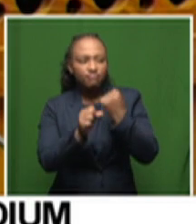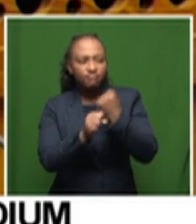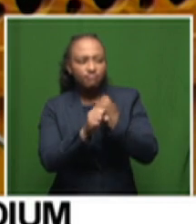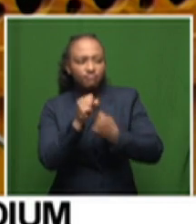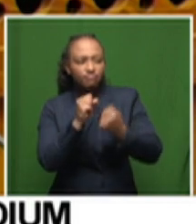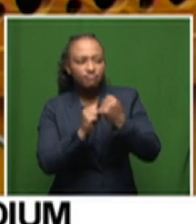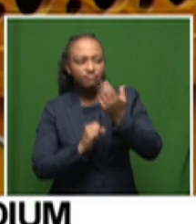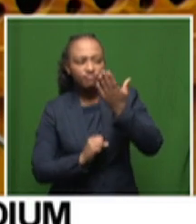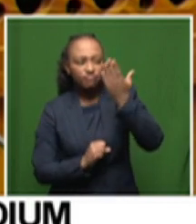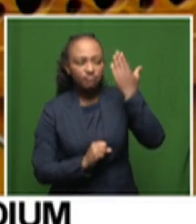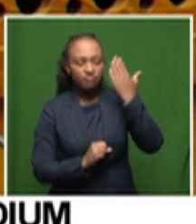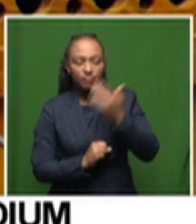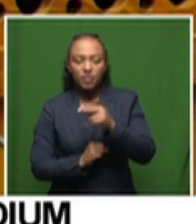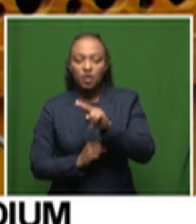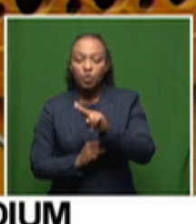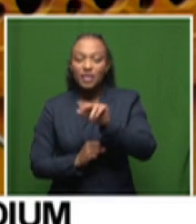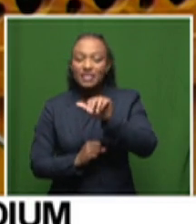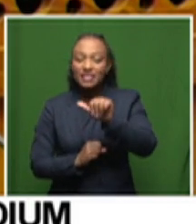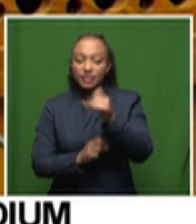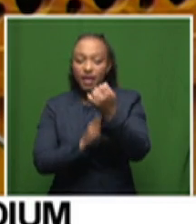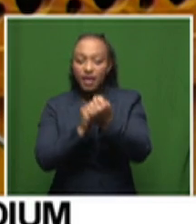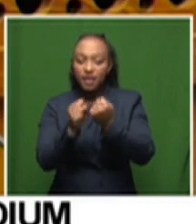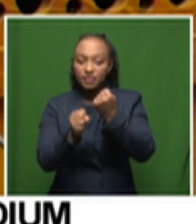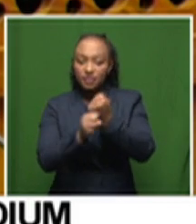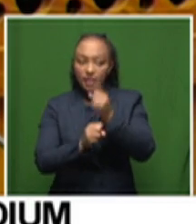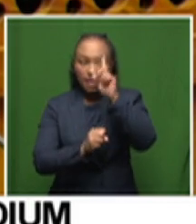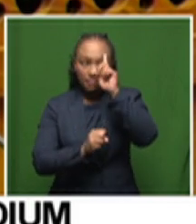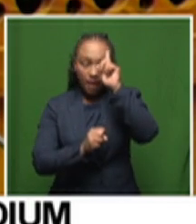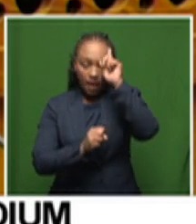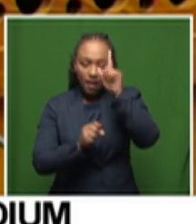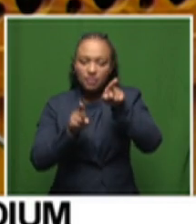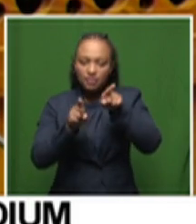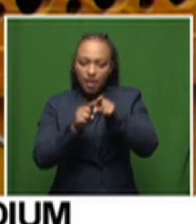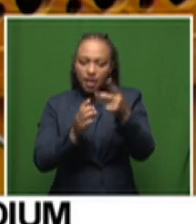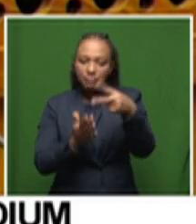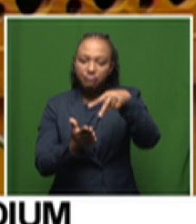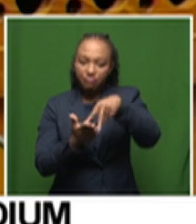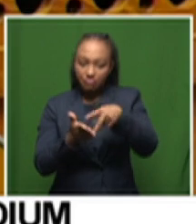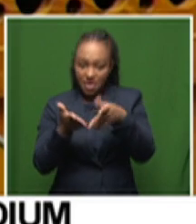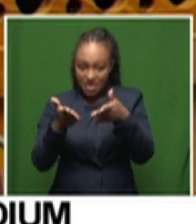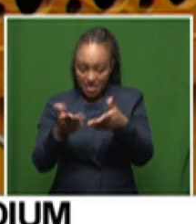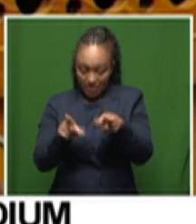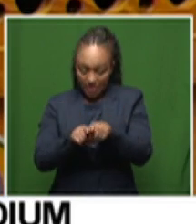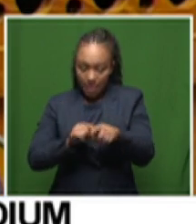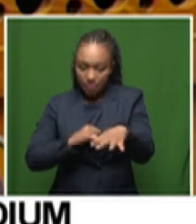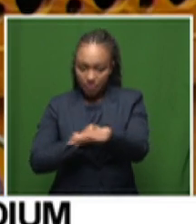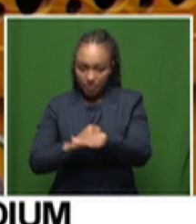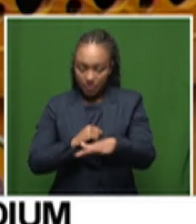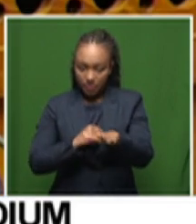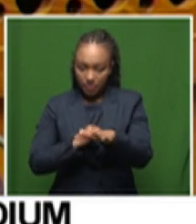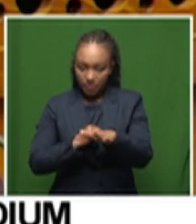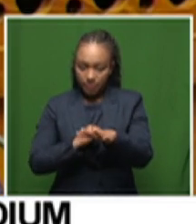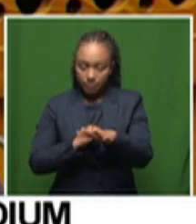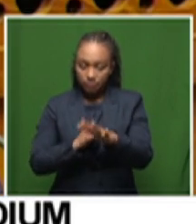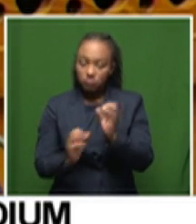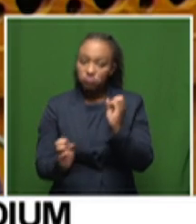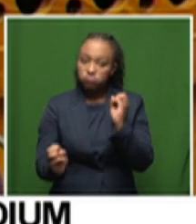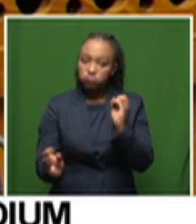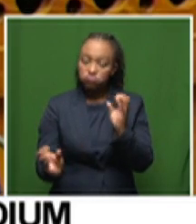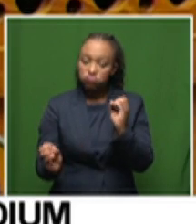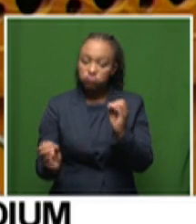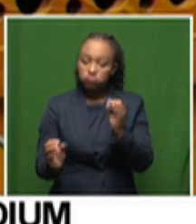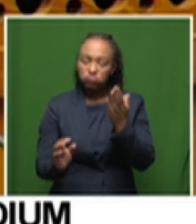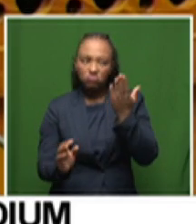President Nelson Mandela stood at this very spot to weave the tapestry of our